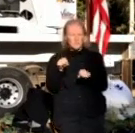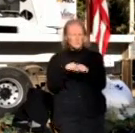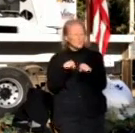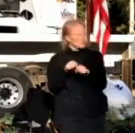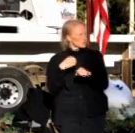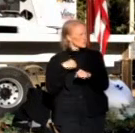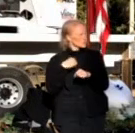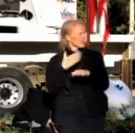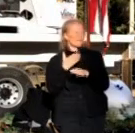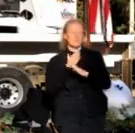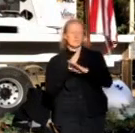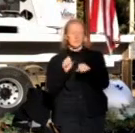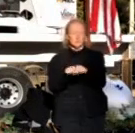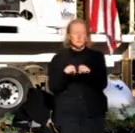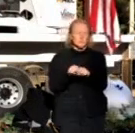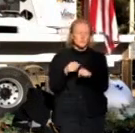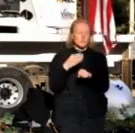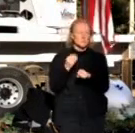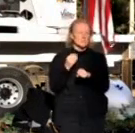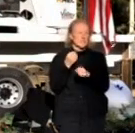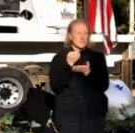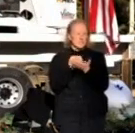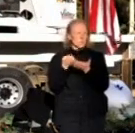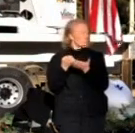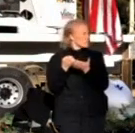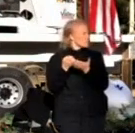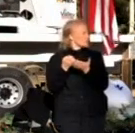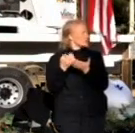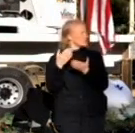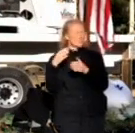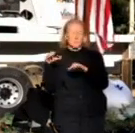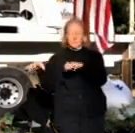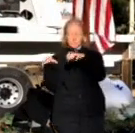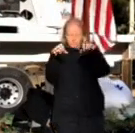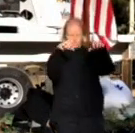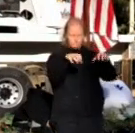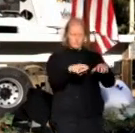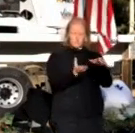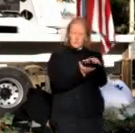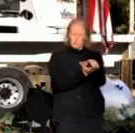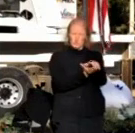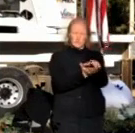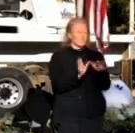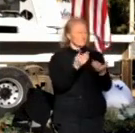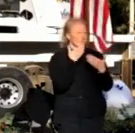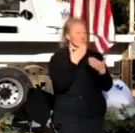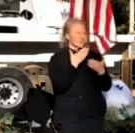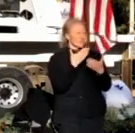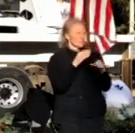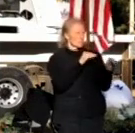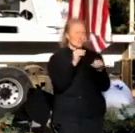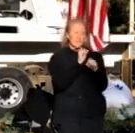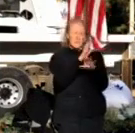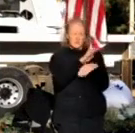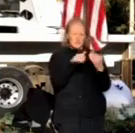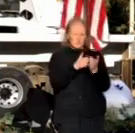protected today, while equipment from Valley Crane will carefully lift and place the tree on the trailer. Thanks again for moving mountains to get these things here